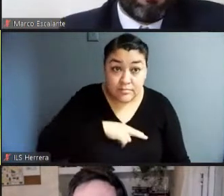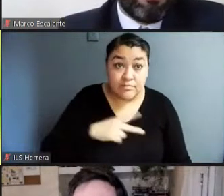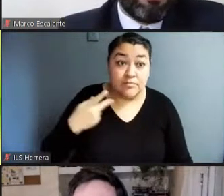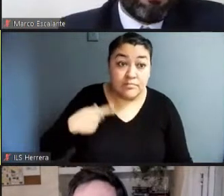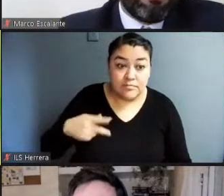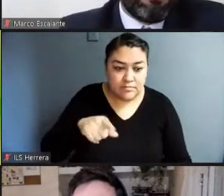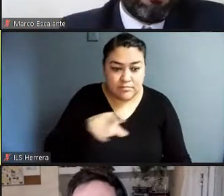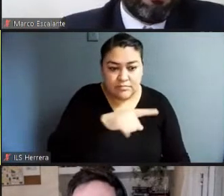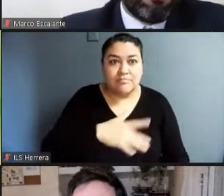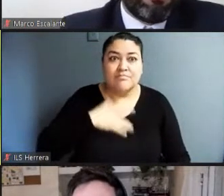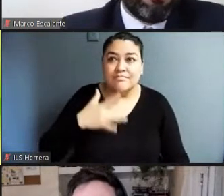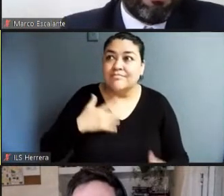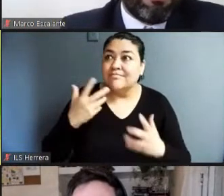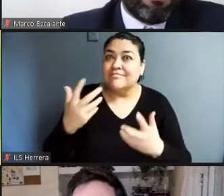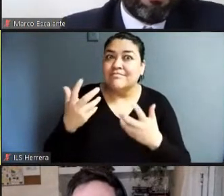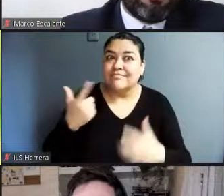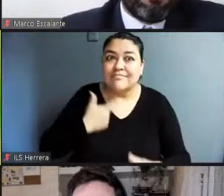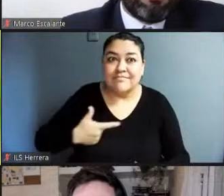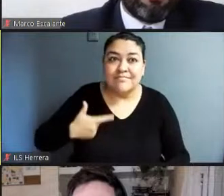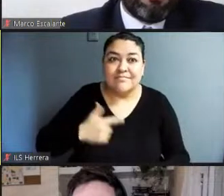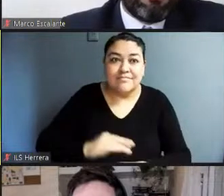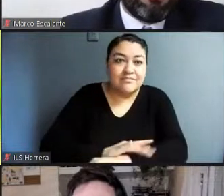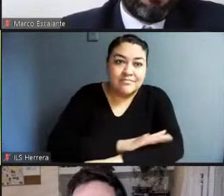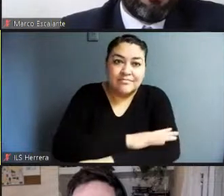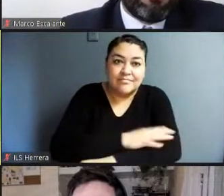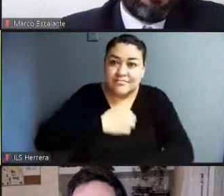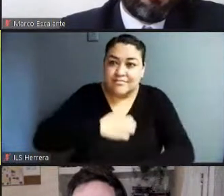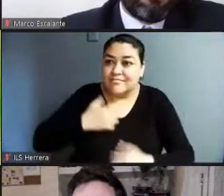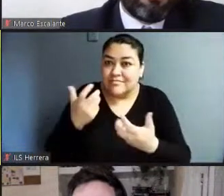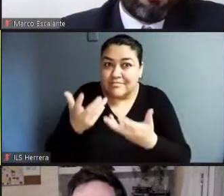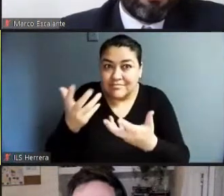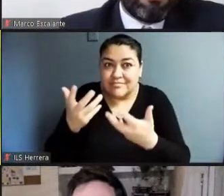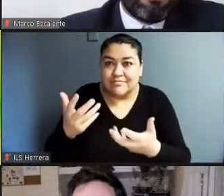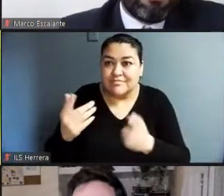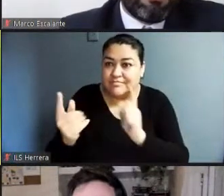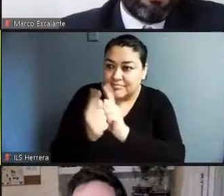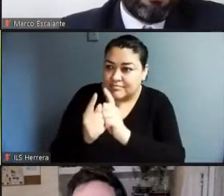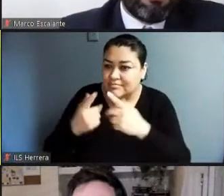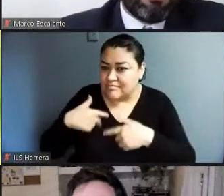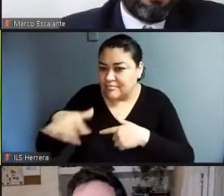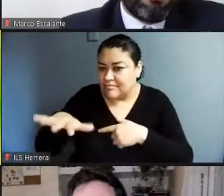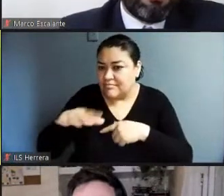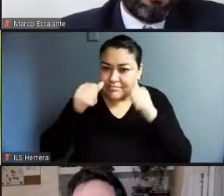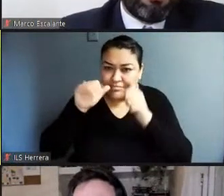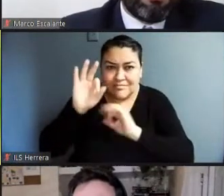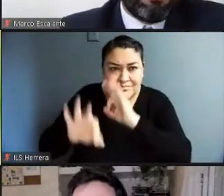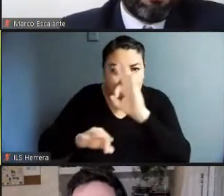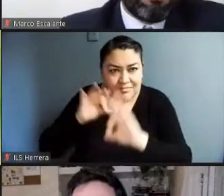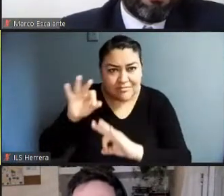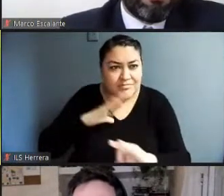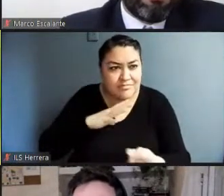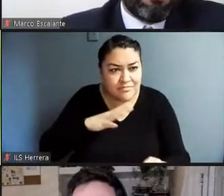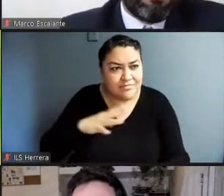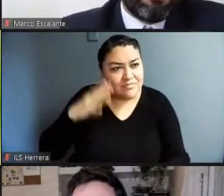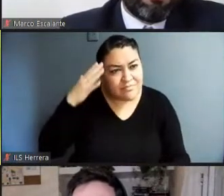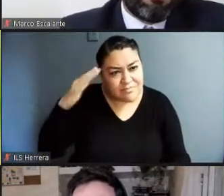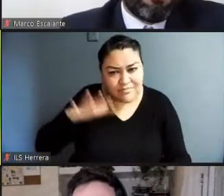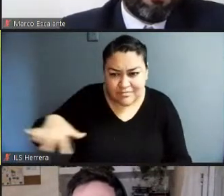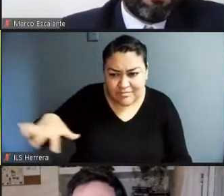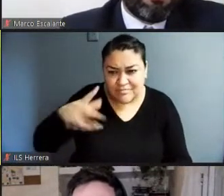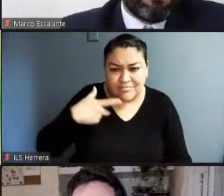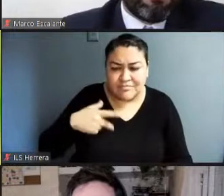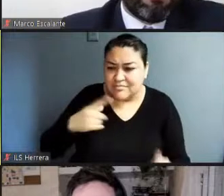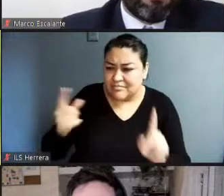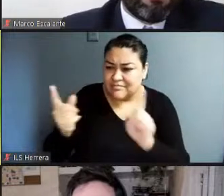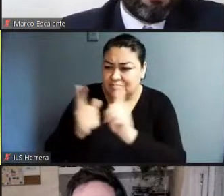their project with others. They are extremely motivated, enthusiastic. They work on primary healthcare. They are